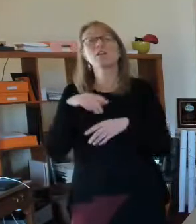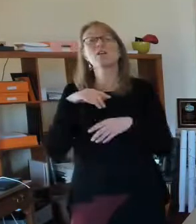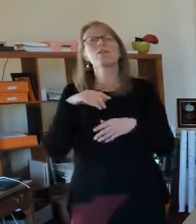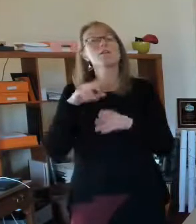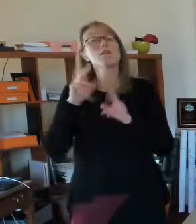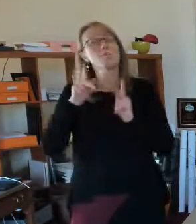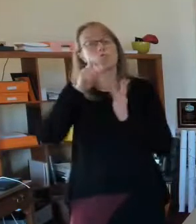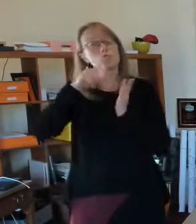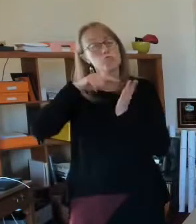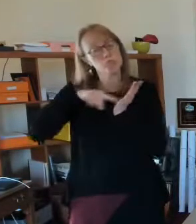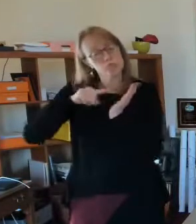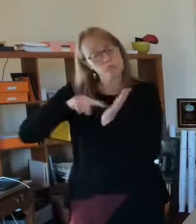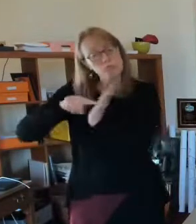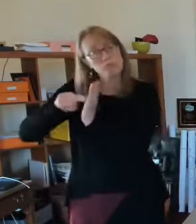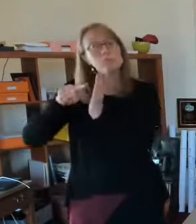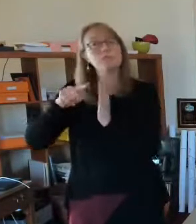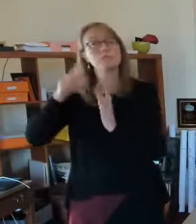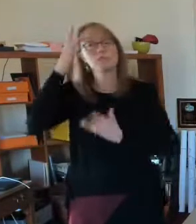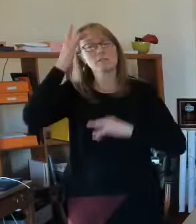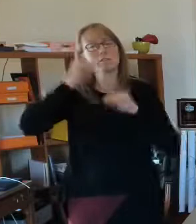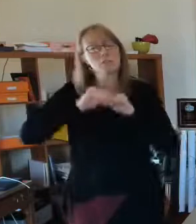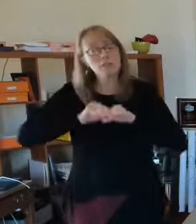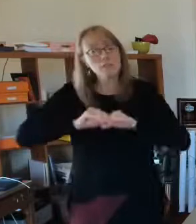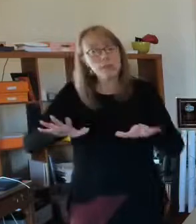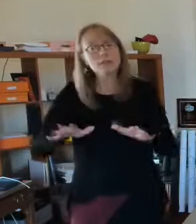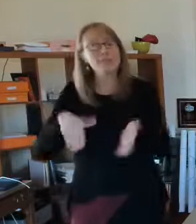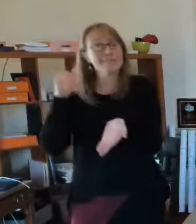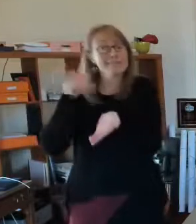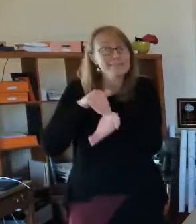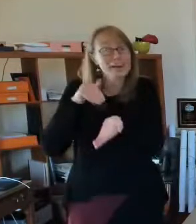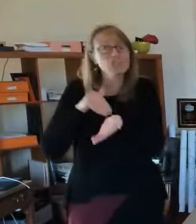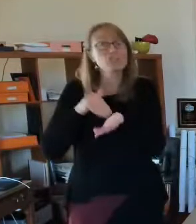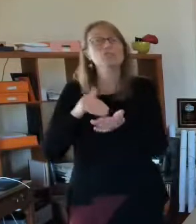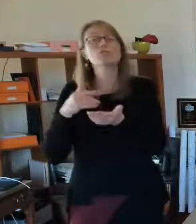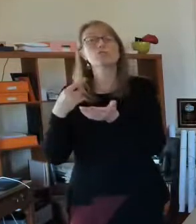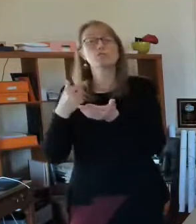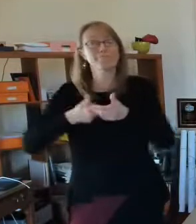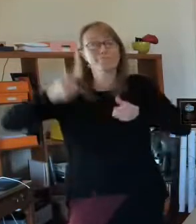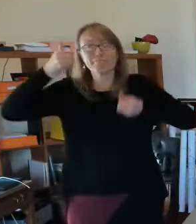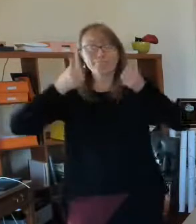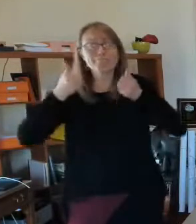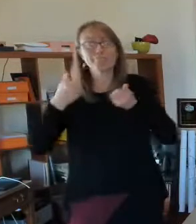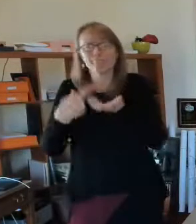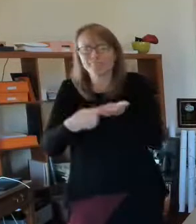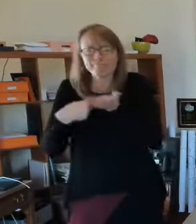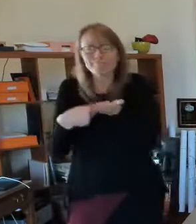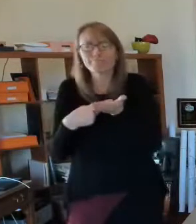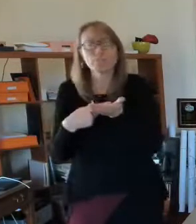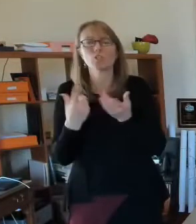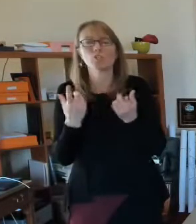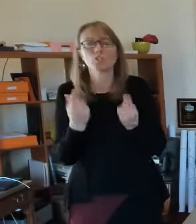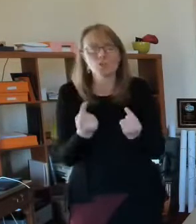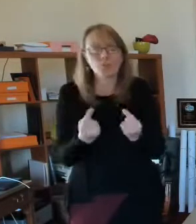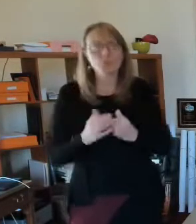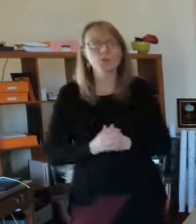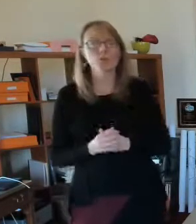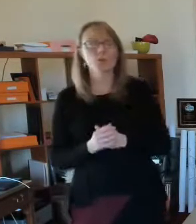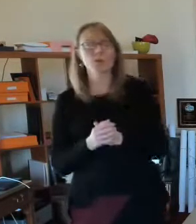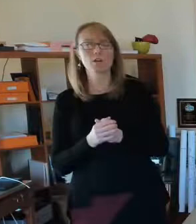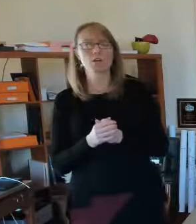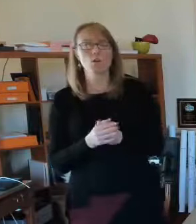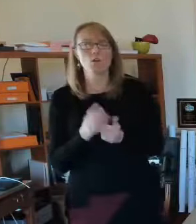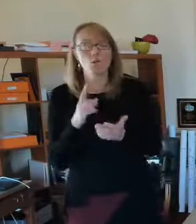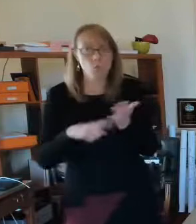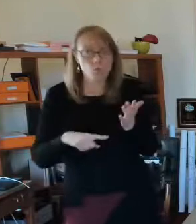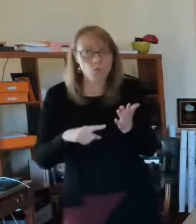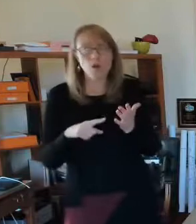call, really trying to come to some terms with what measures can